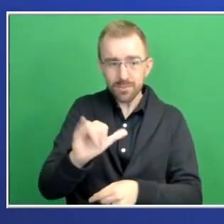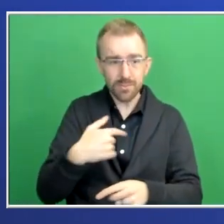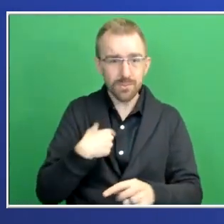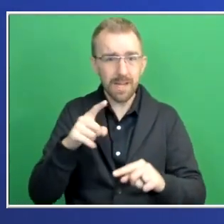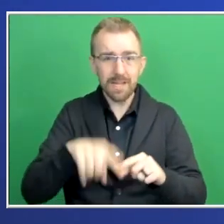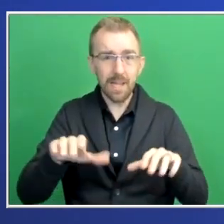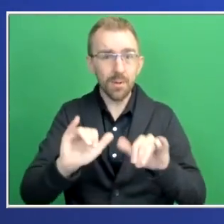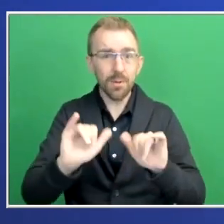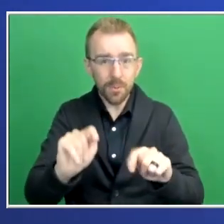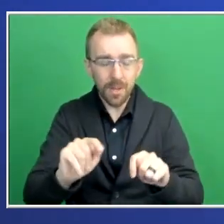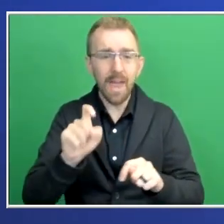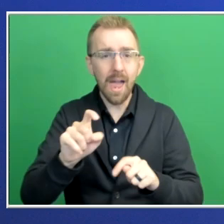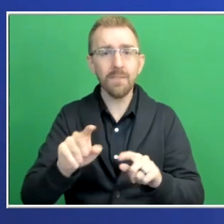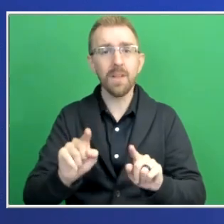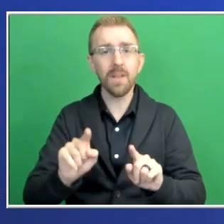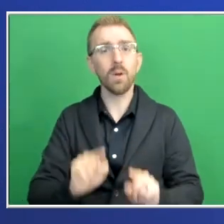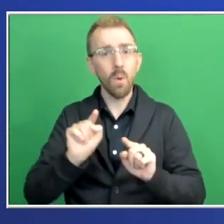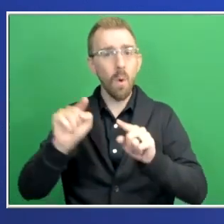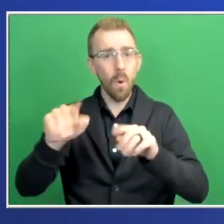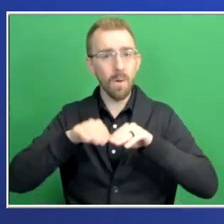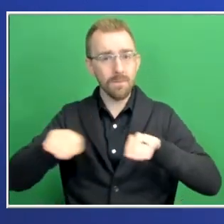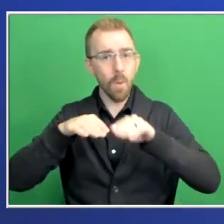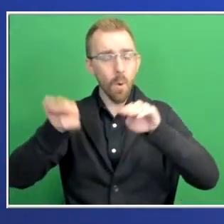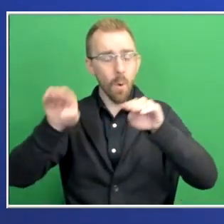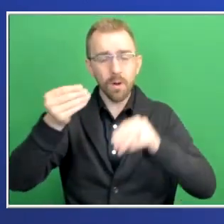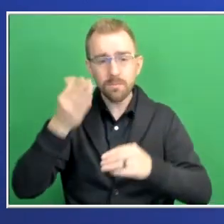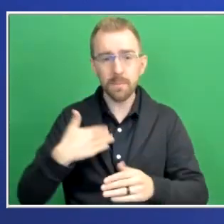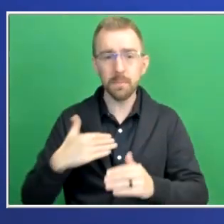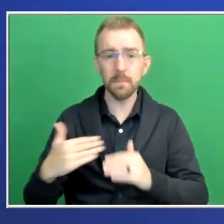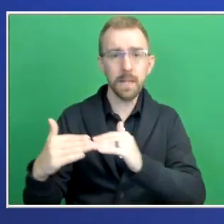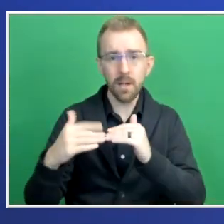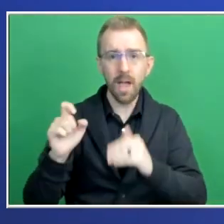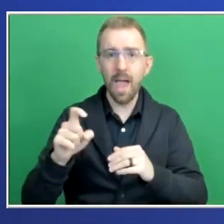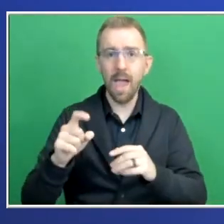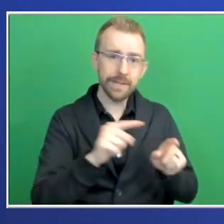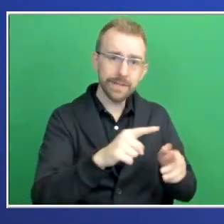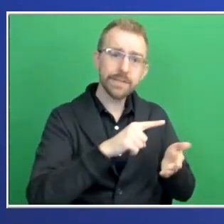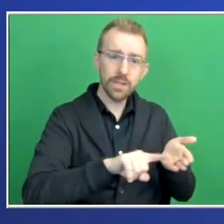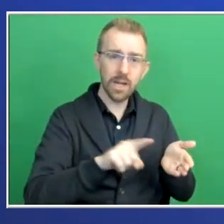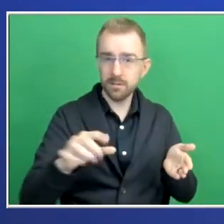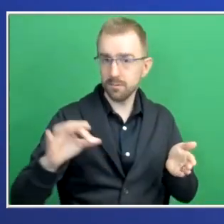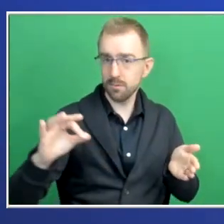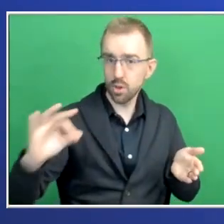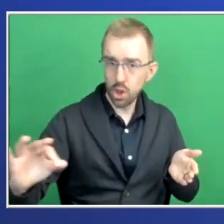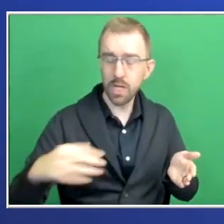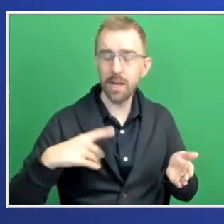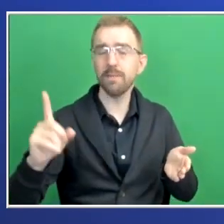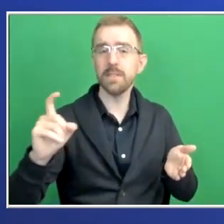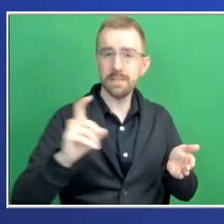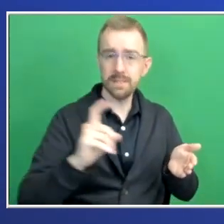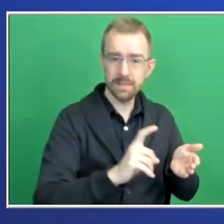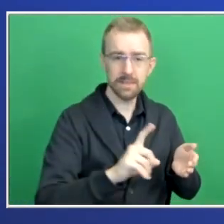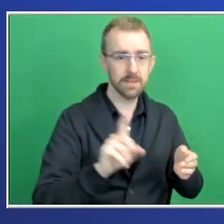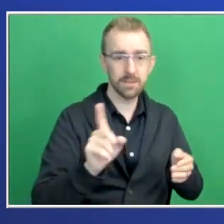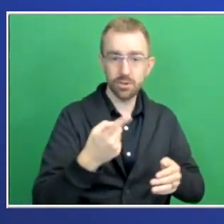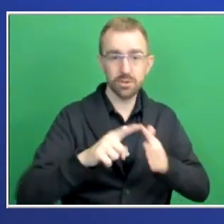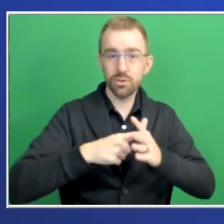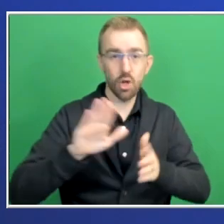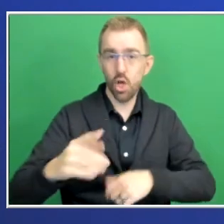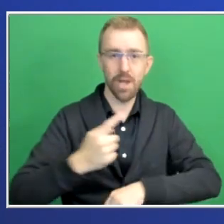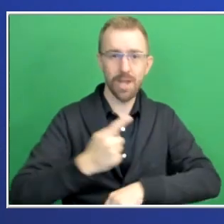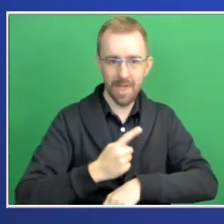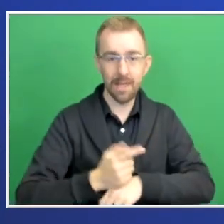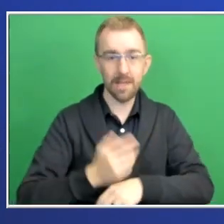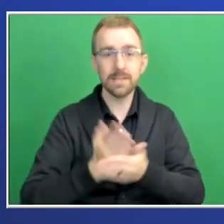each floor. I have to tell my colleagues, hey, I have to go check on them. Y'all have everything just to start your day. Yeah. Some days I